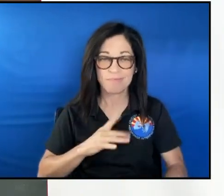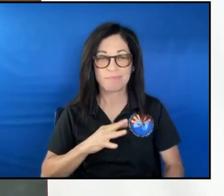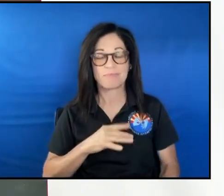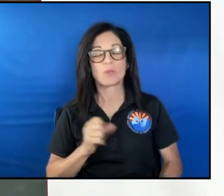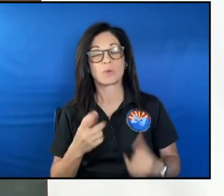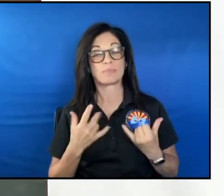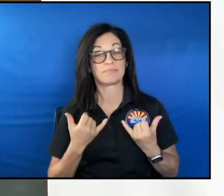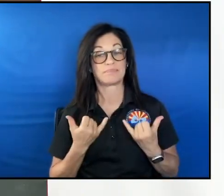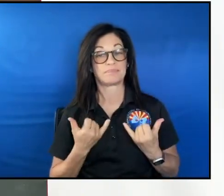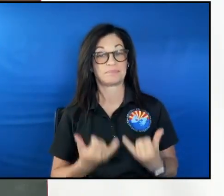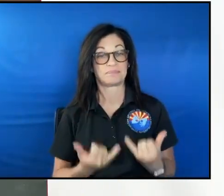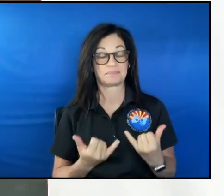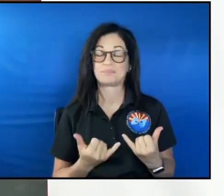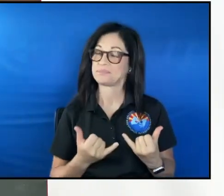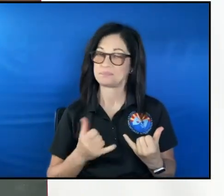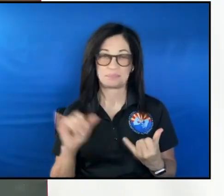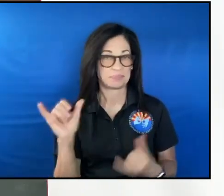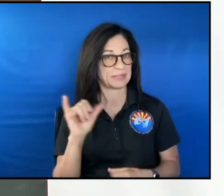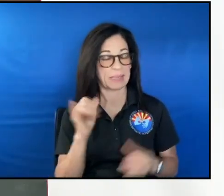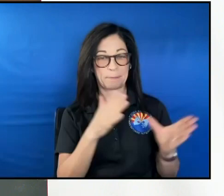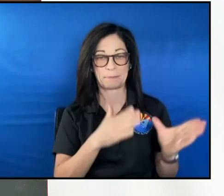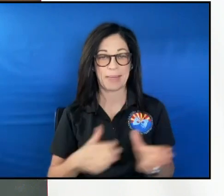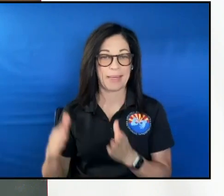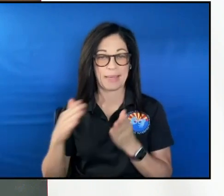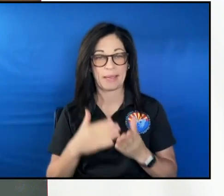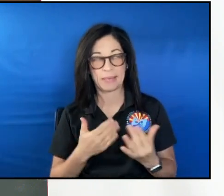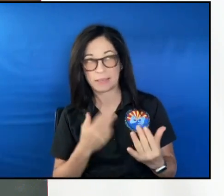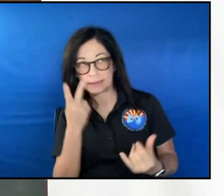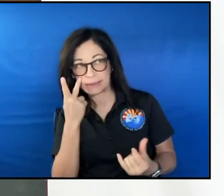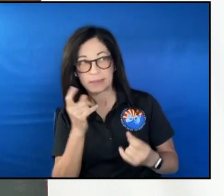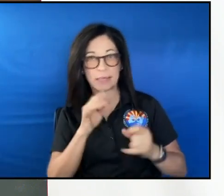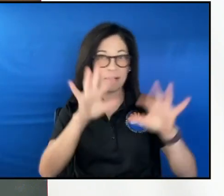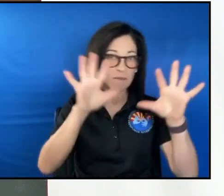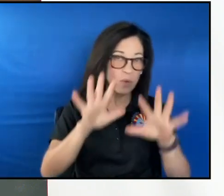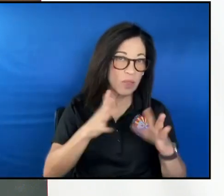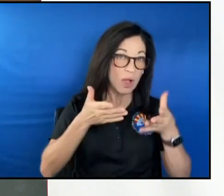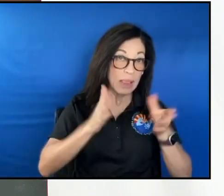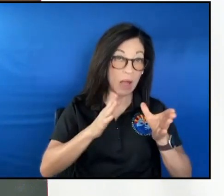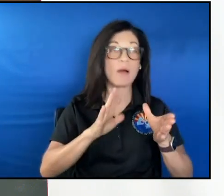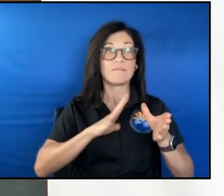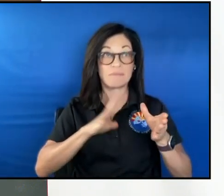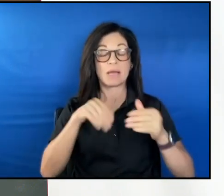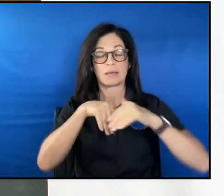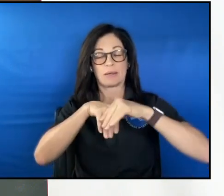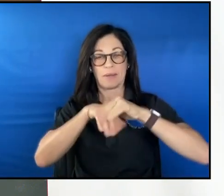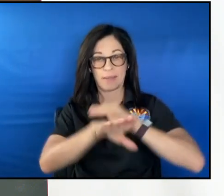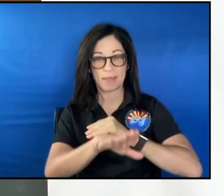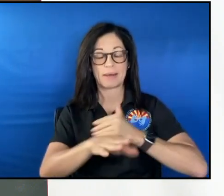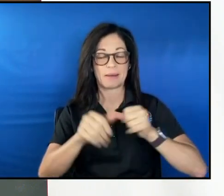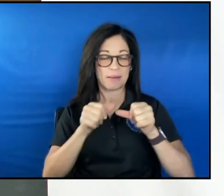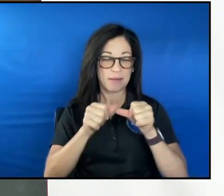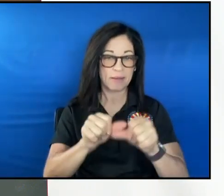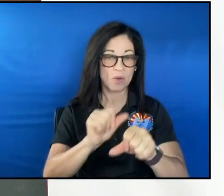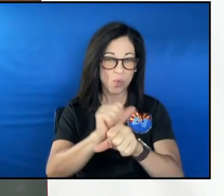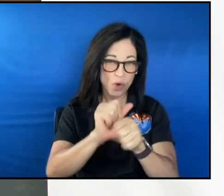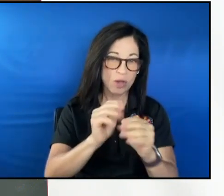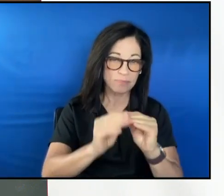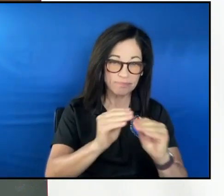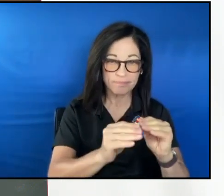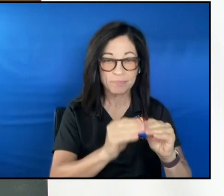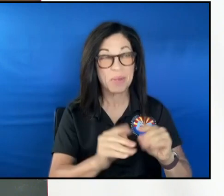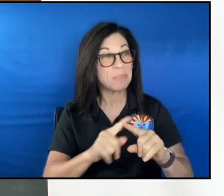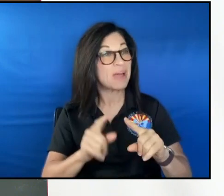today, same. You know, with the weather, they're gonna try to get in there and continue that effort again. But if not, you